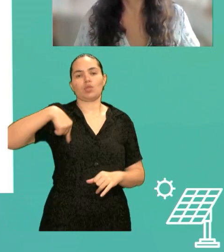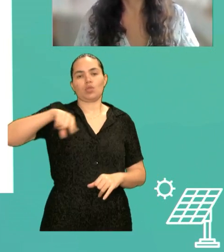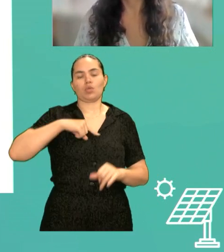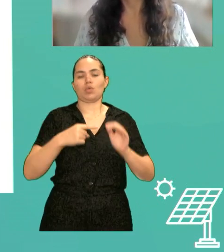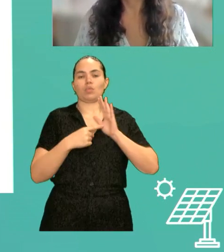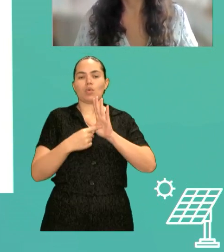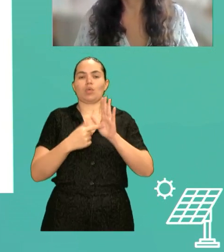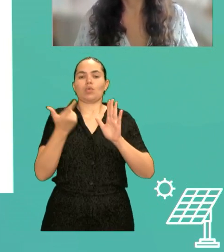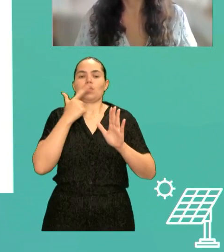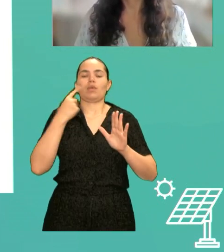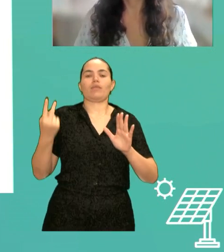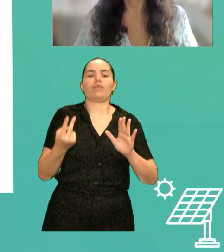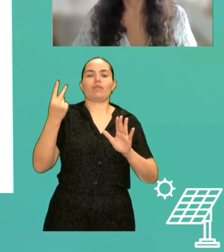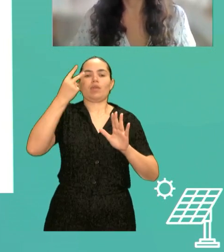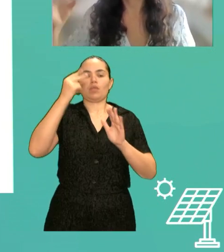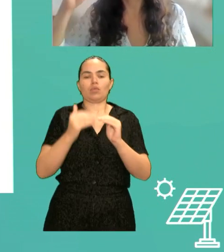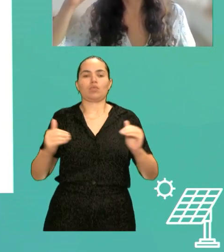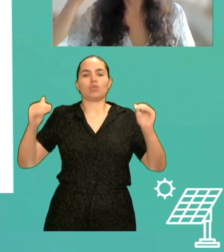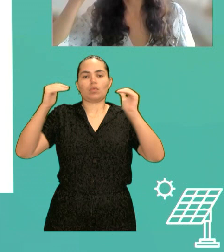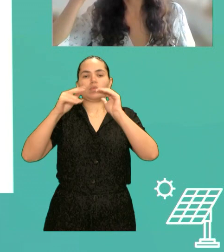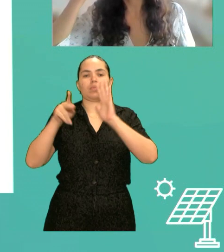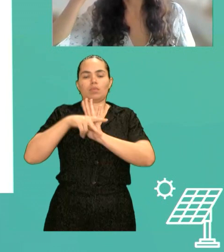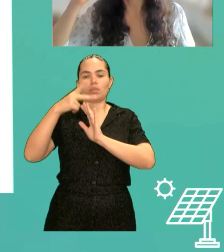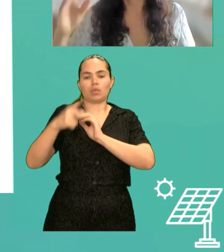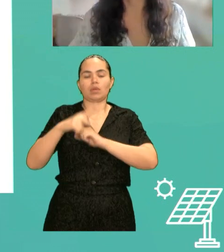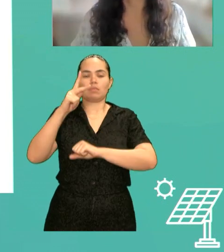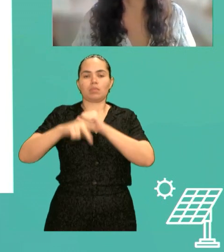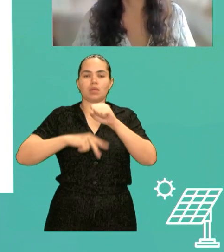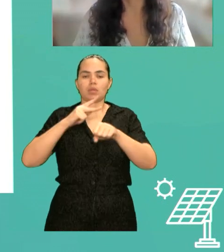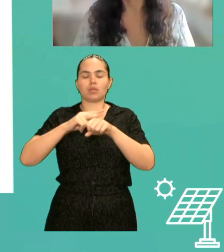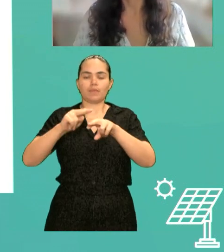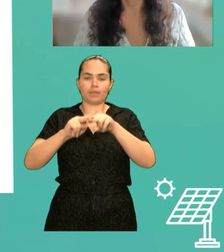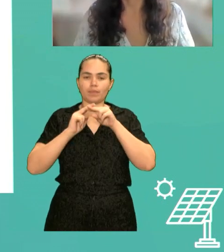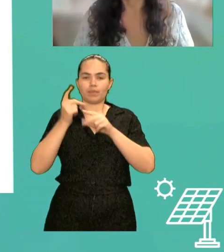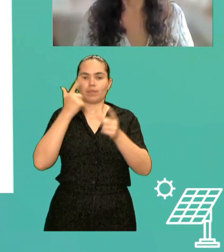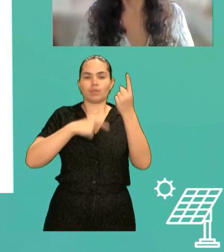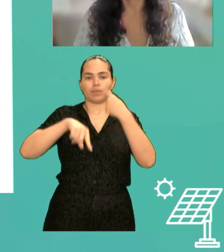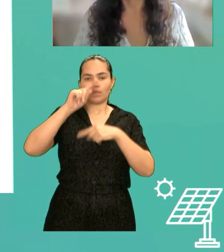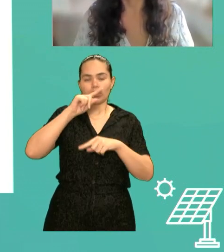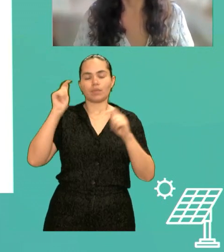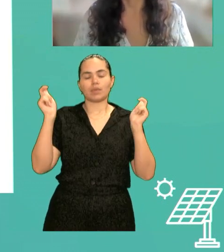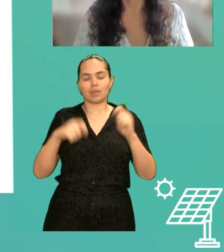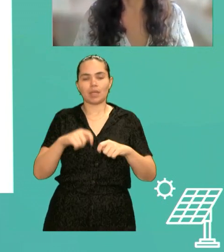um, to make this sector more sustainable